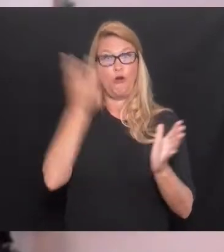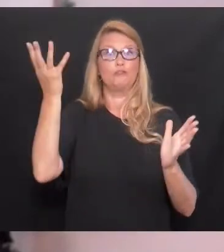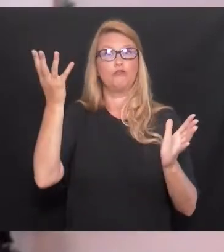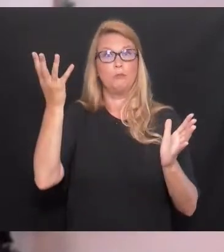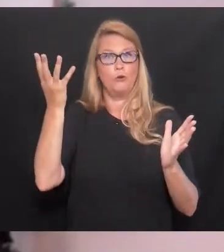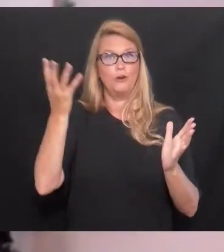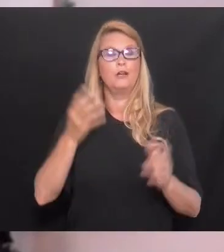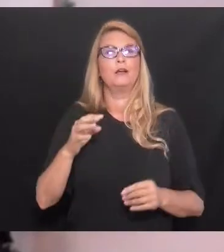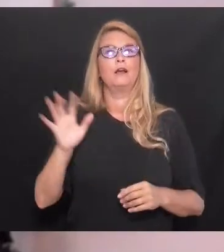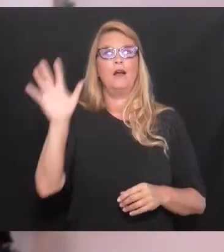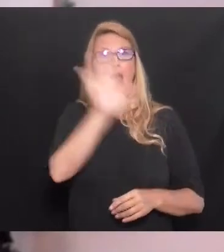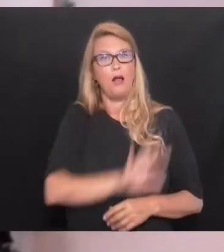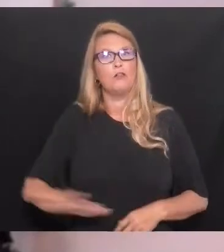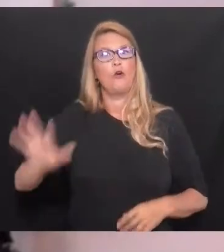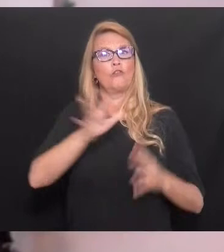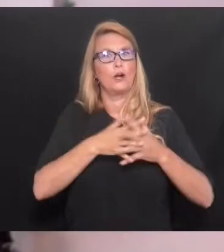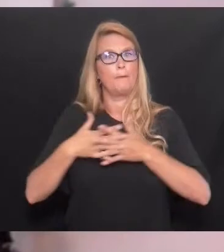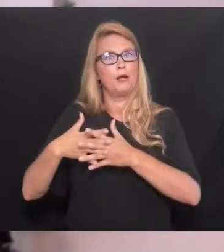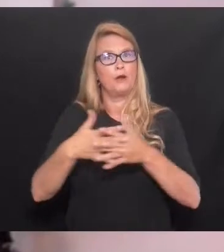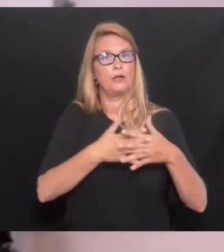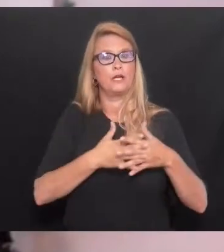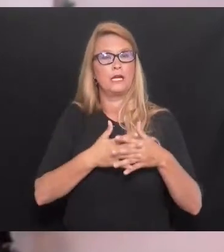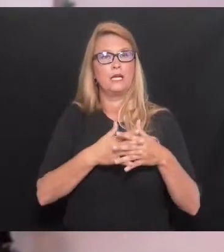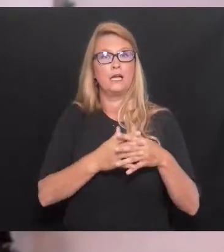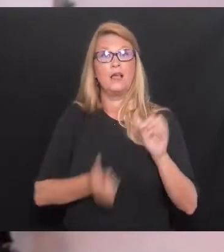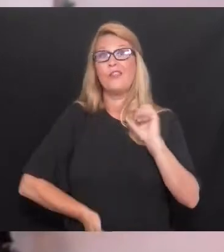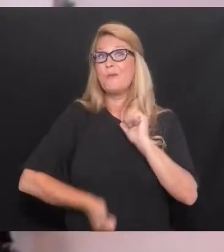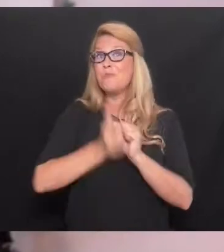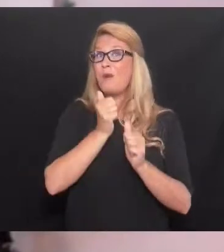States. When we look at the states that are the most